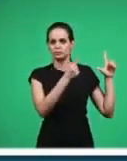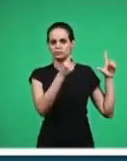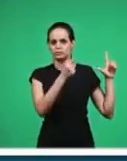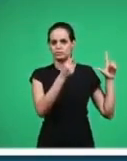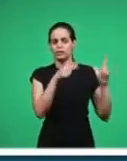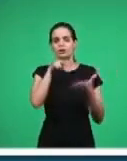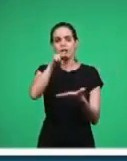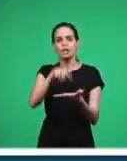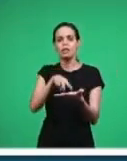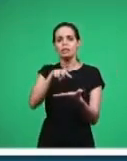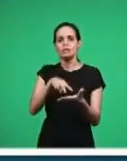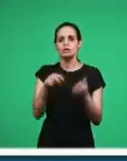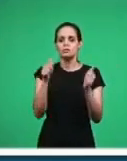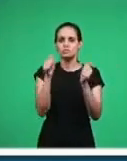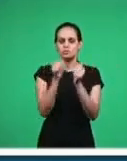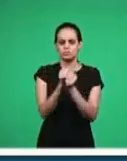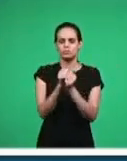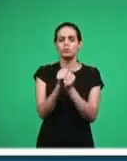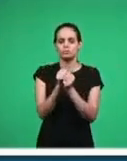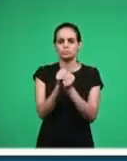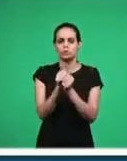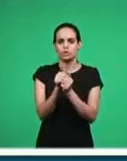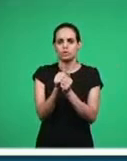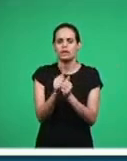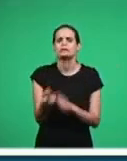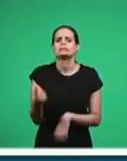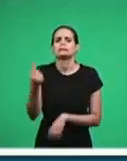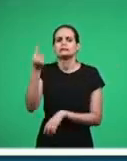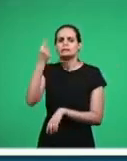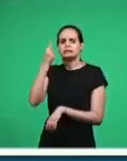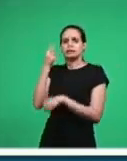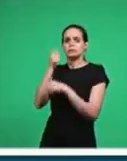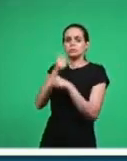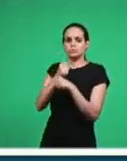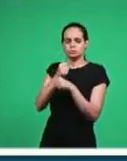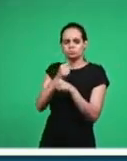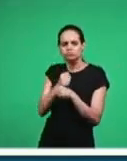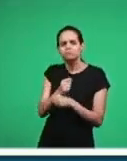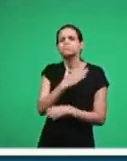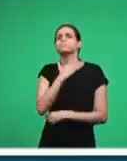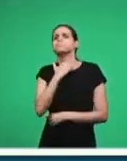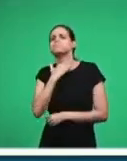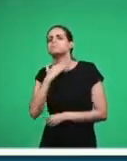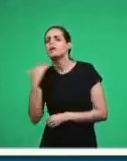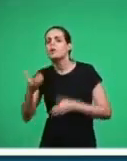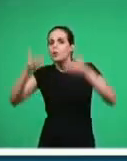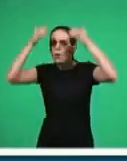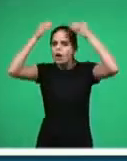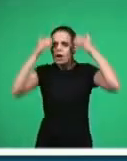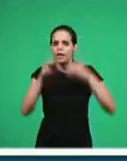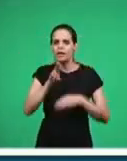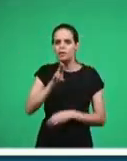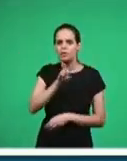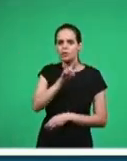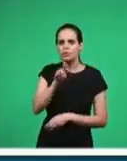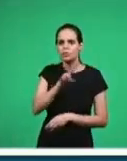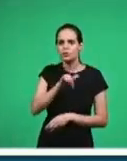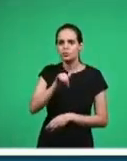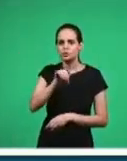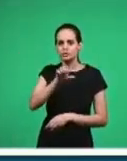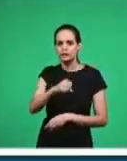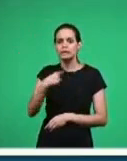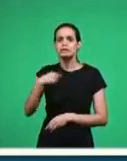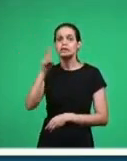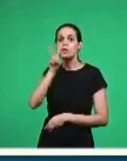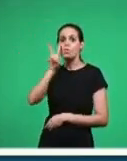So let's read here together the verse. In the year that King Uzziah died,